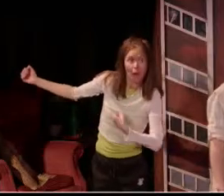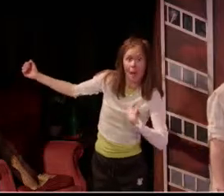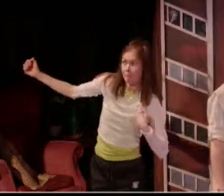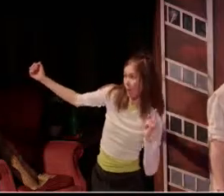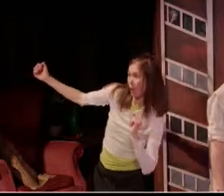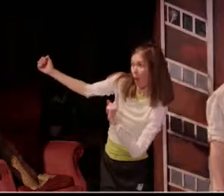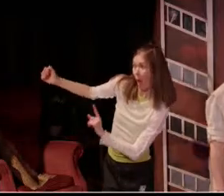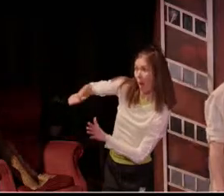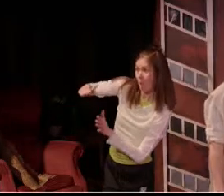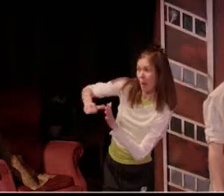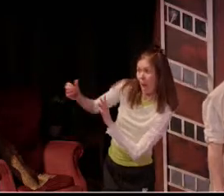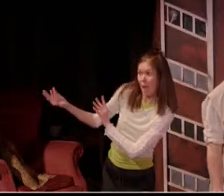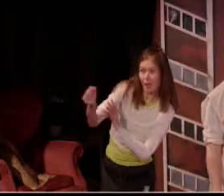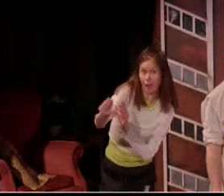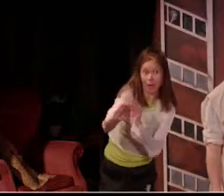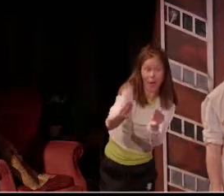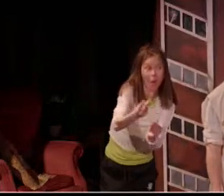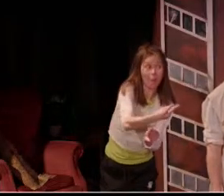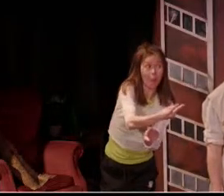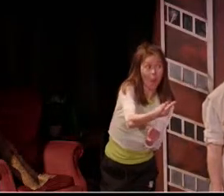you both.